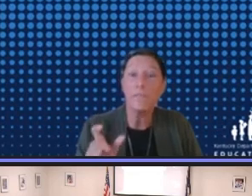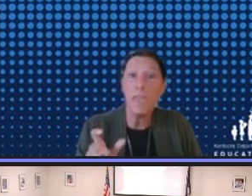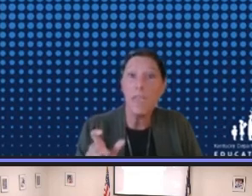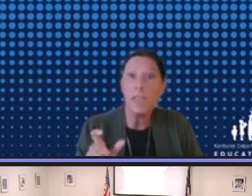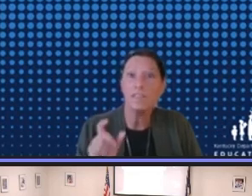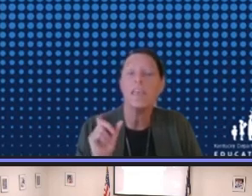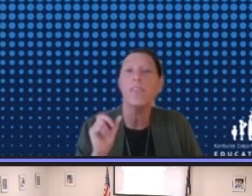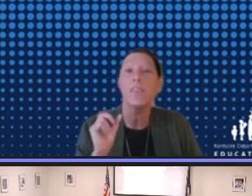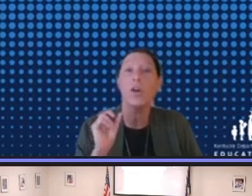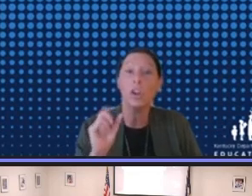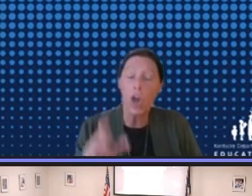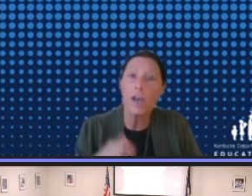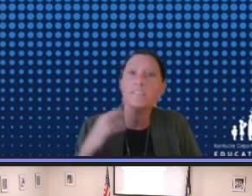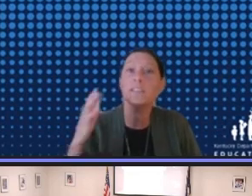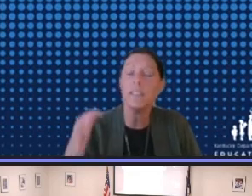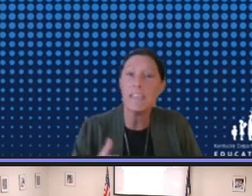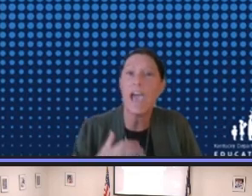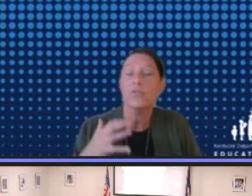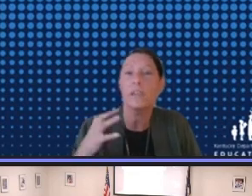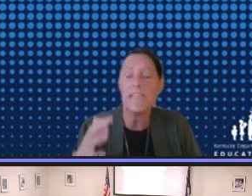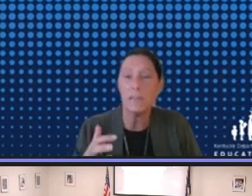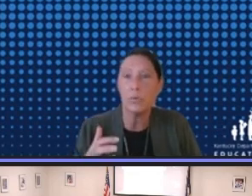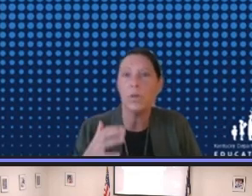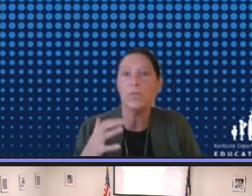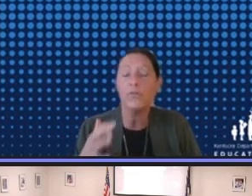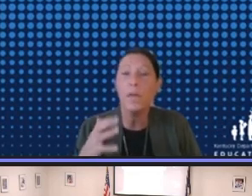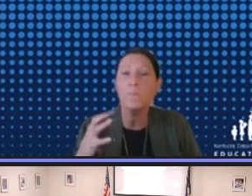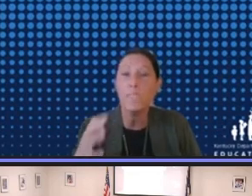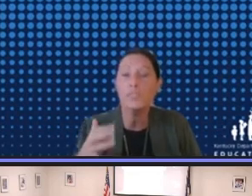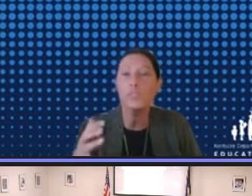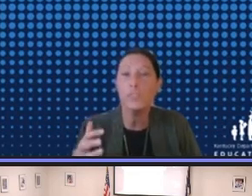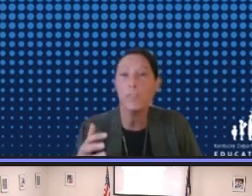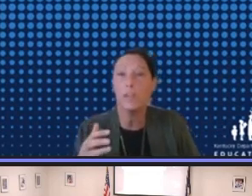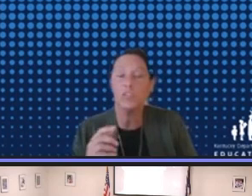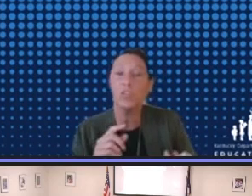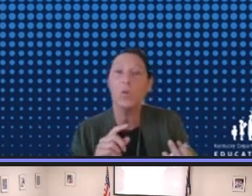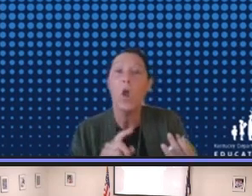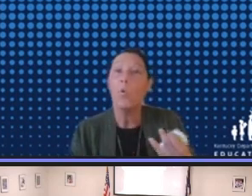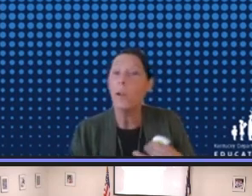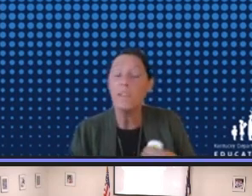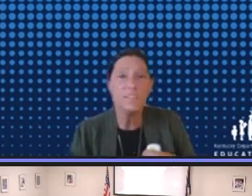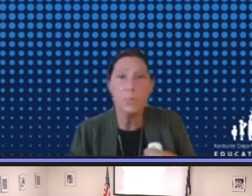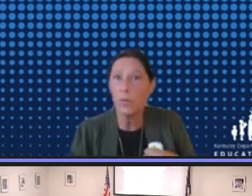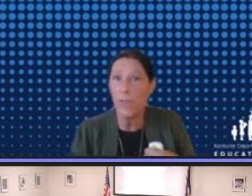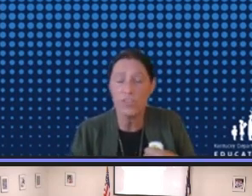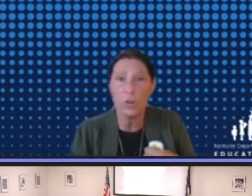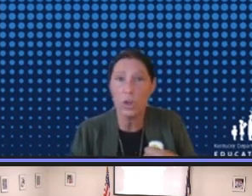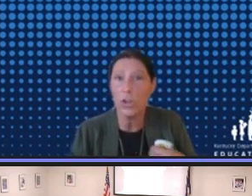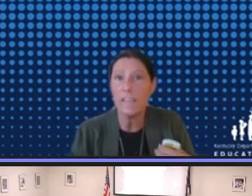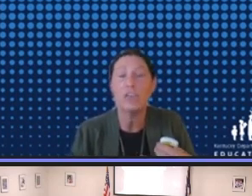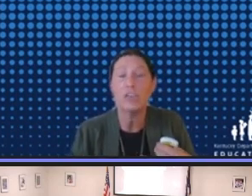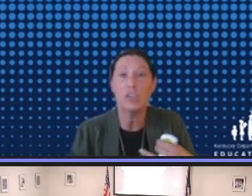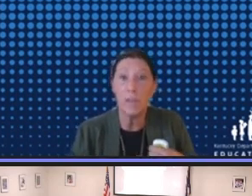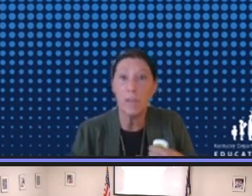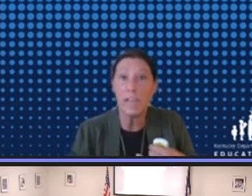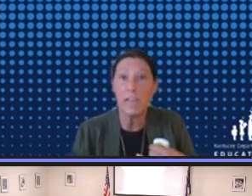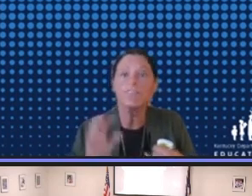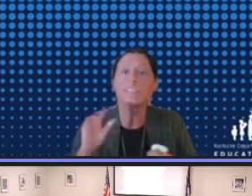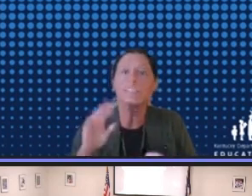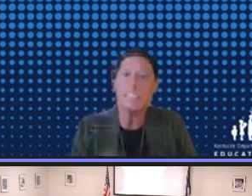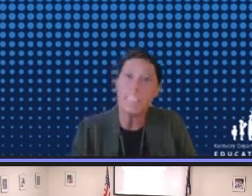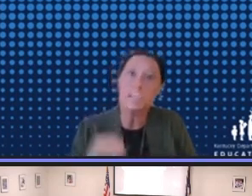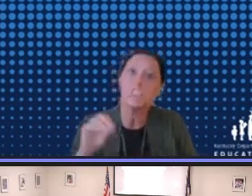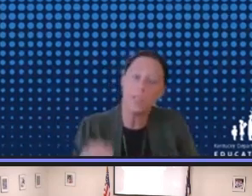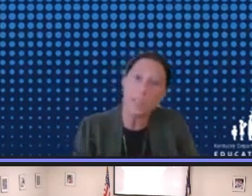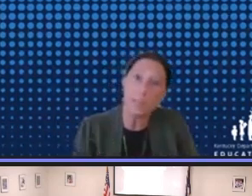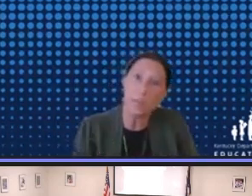we recommend that they are constantly gathering input from teachers and leaders to what is the professional learning that you need